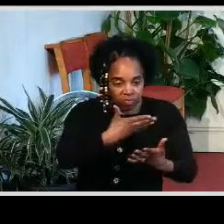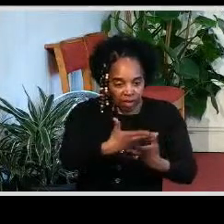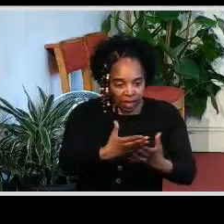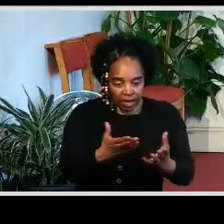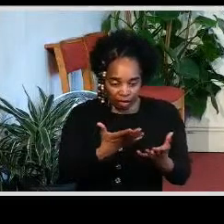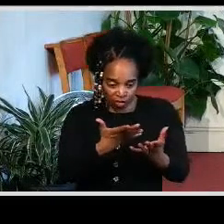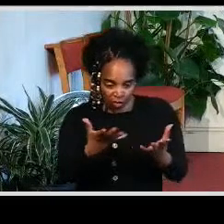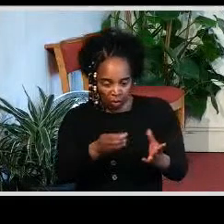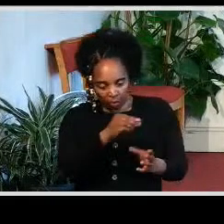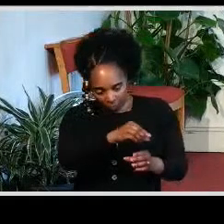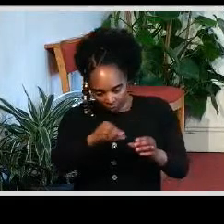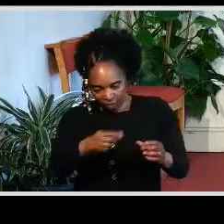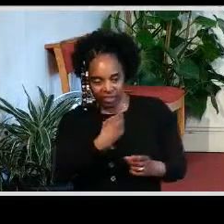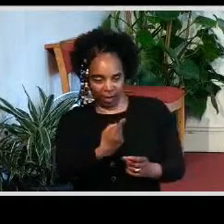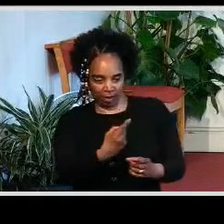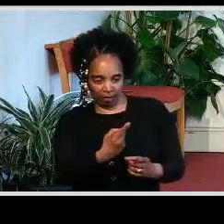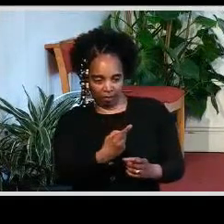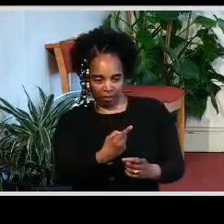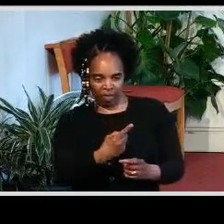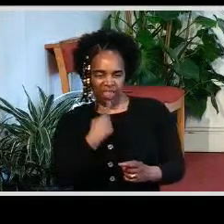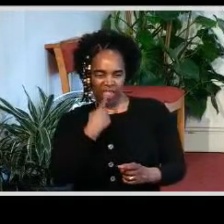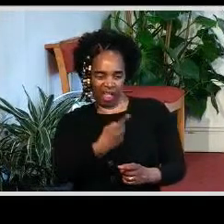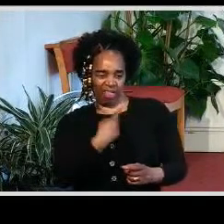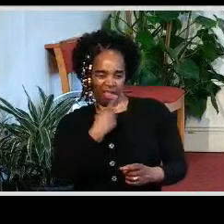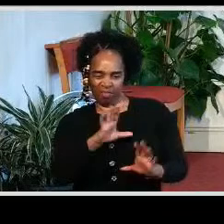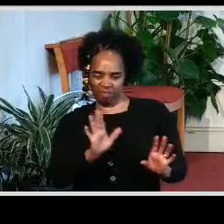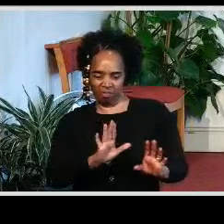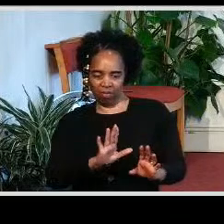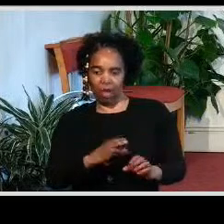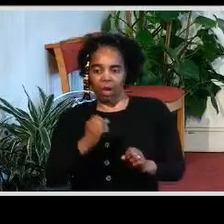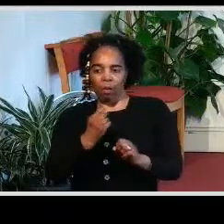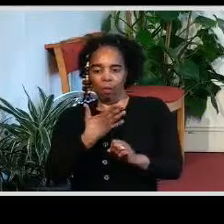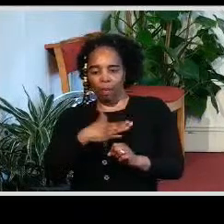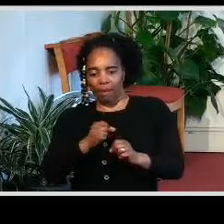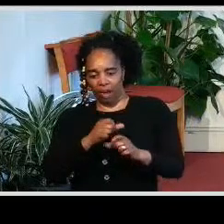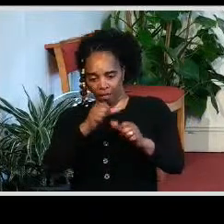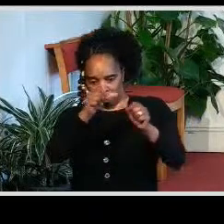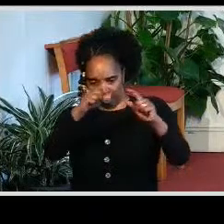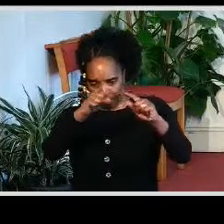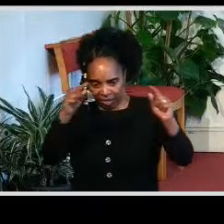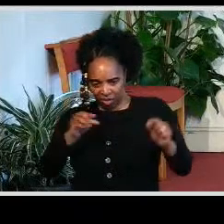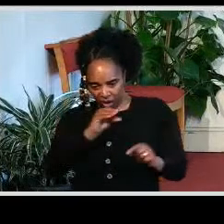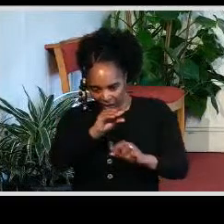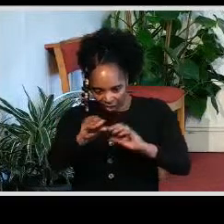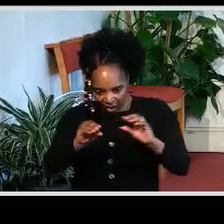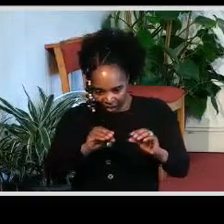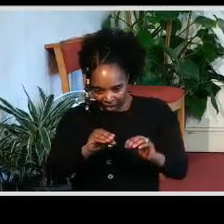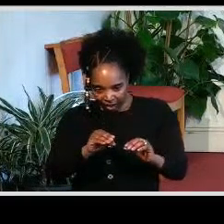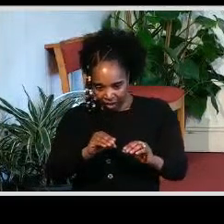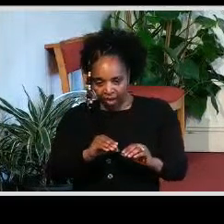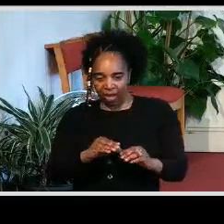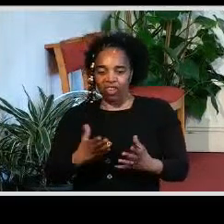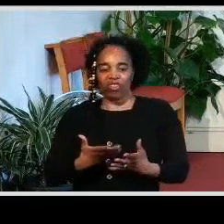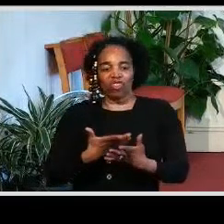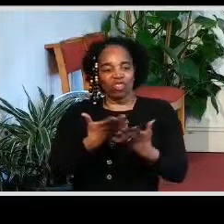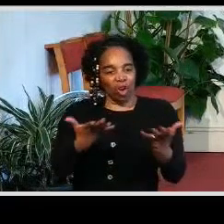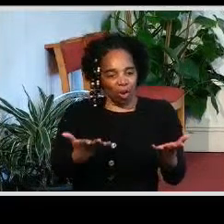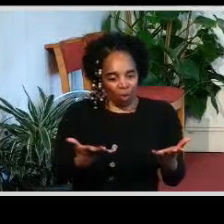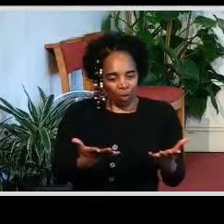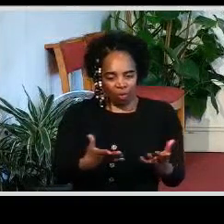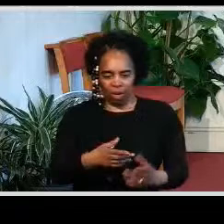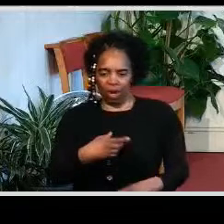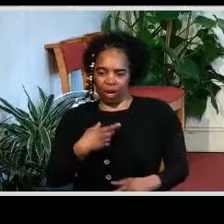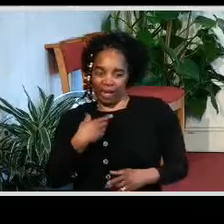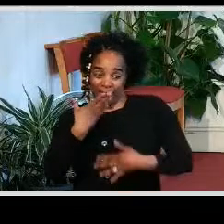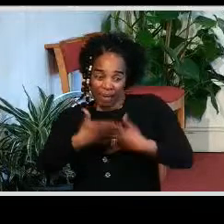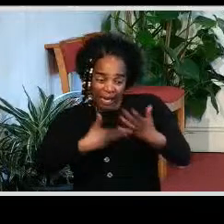something in Sabbath school, if you want them to make a little picture collage, show them how to do it rather than giving them